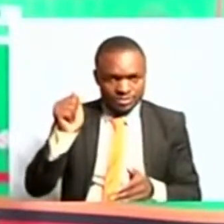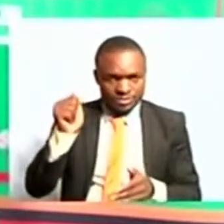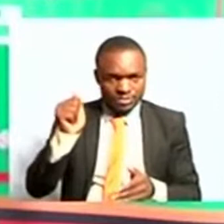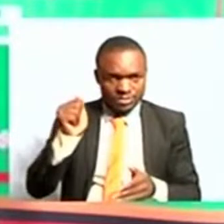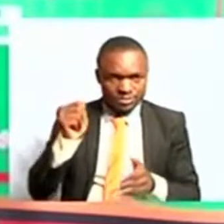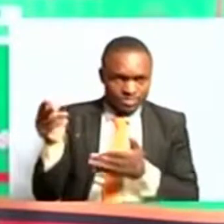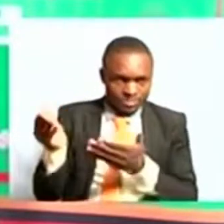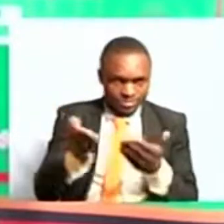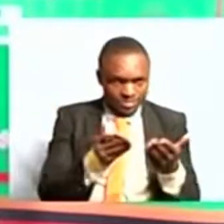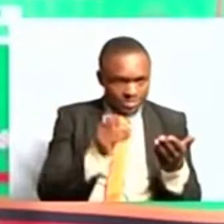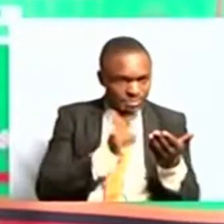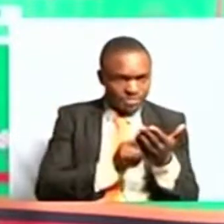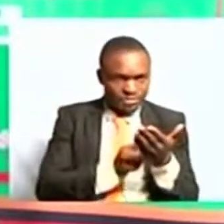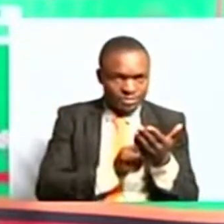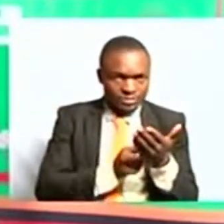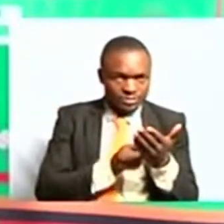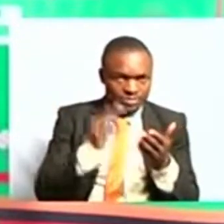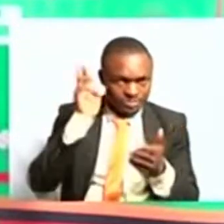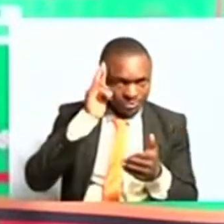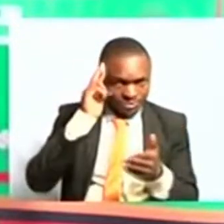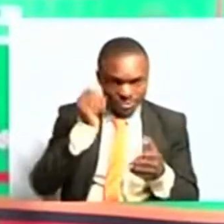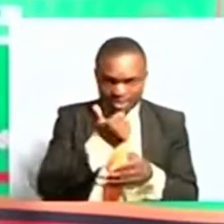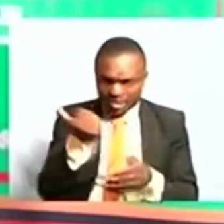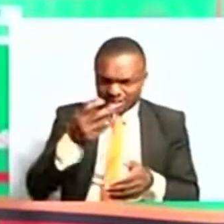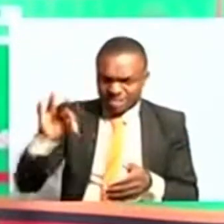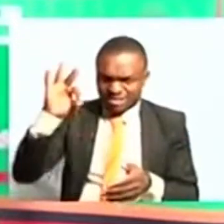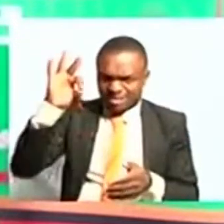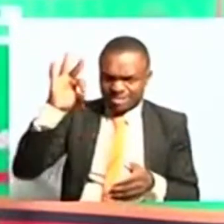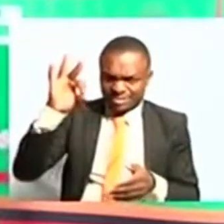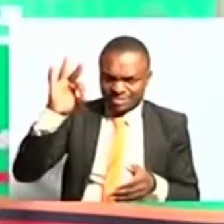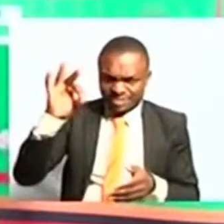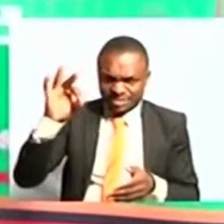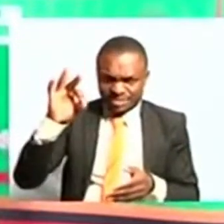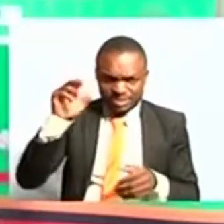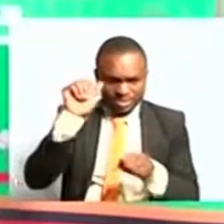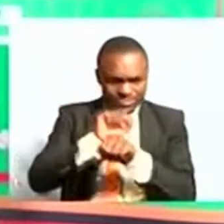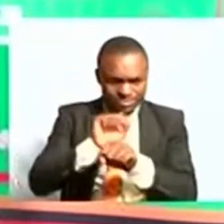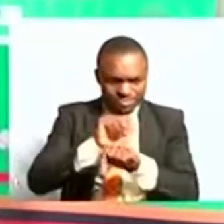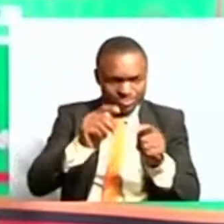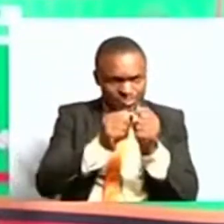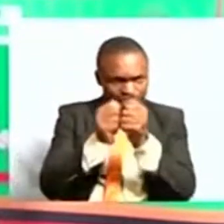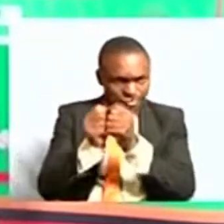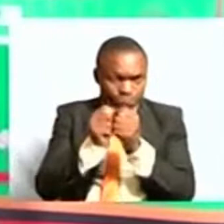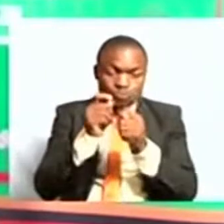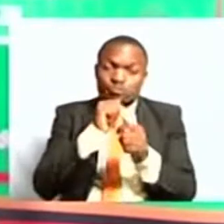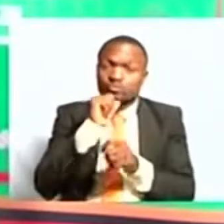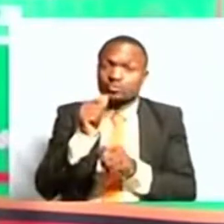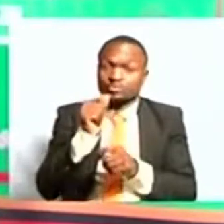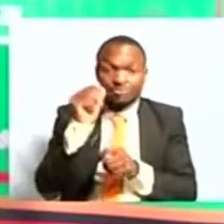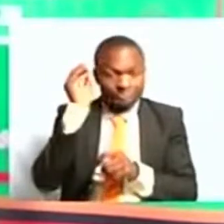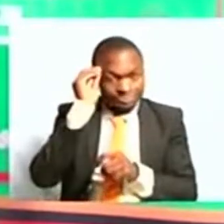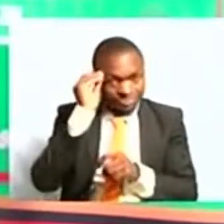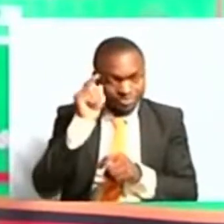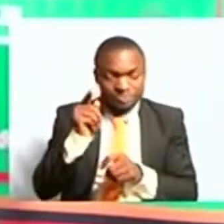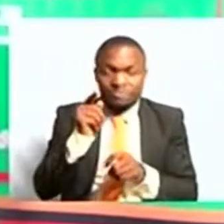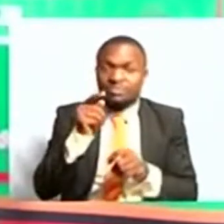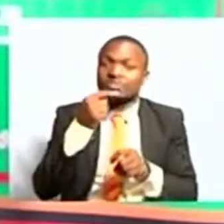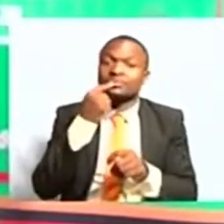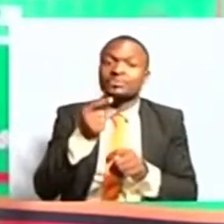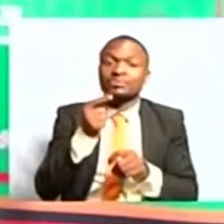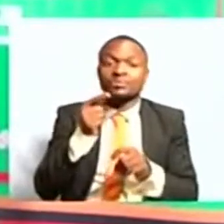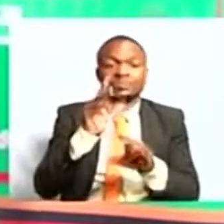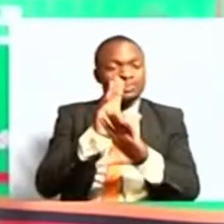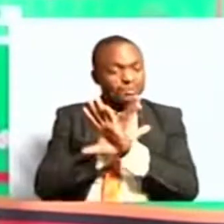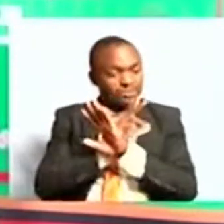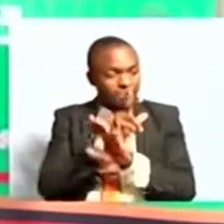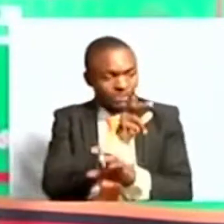important day. Who are the stakeholders? Are there any other stakeholders that you are working with? I do not take note that you also did mention the Zambia